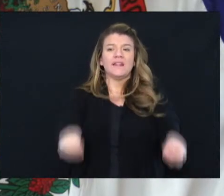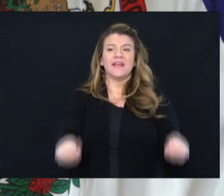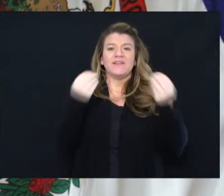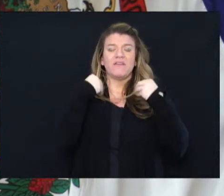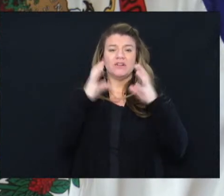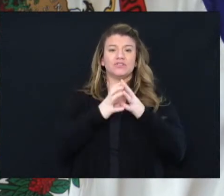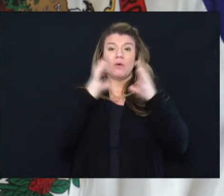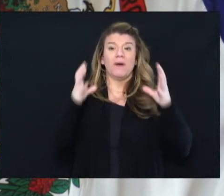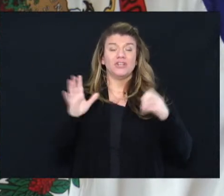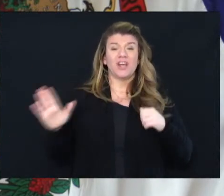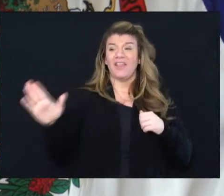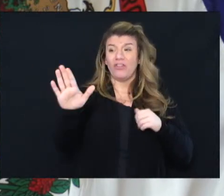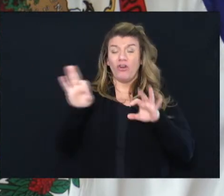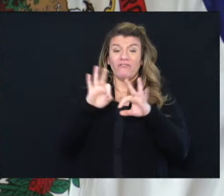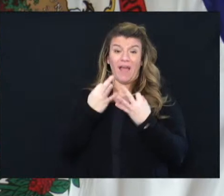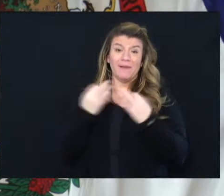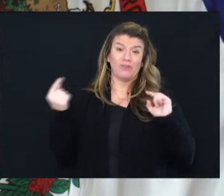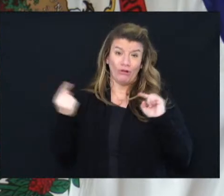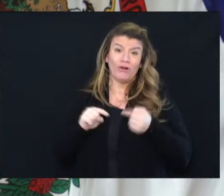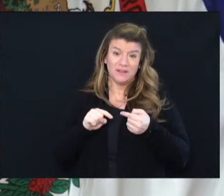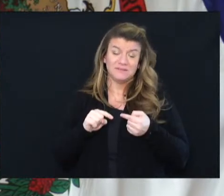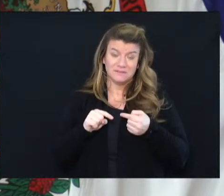loved ones are hurting.